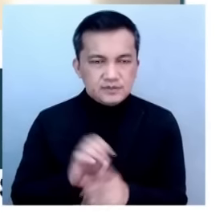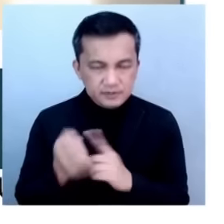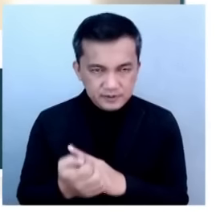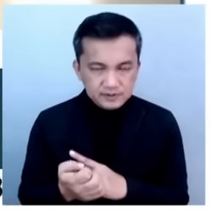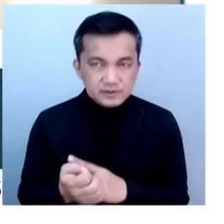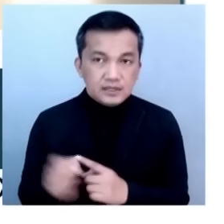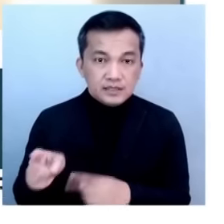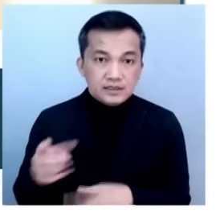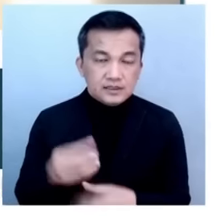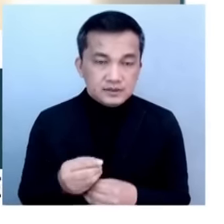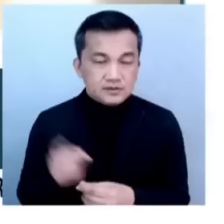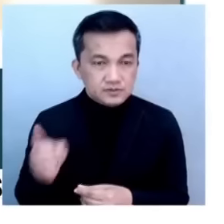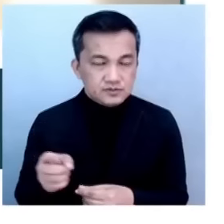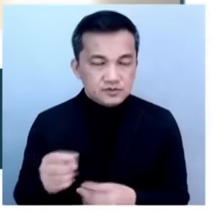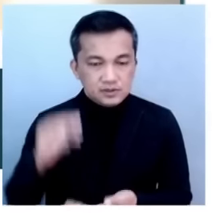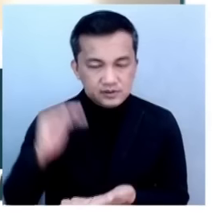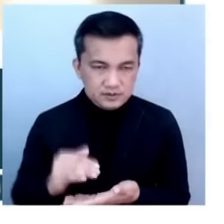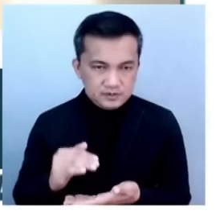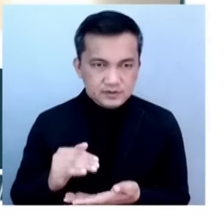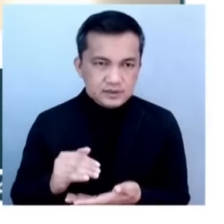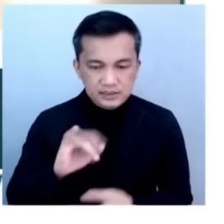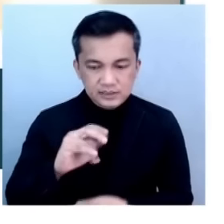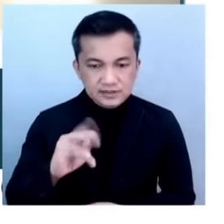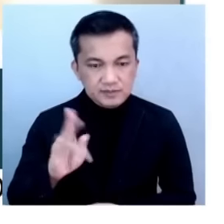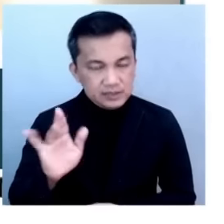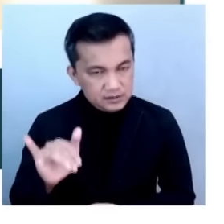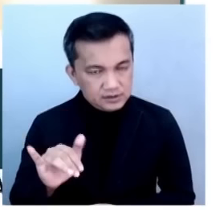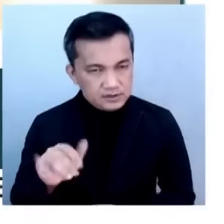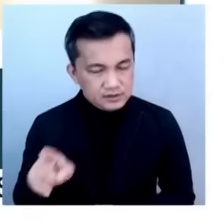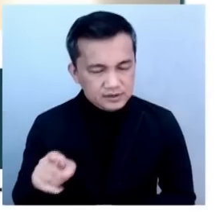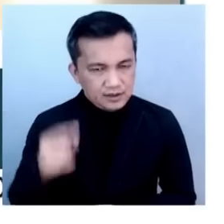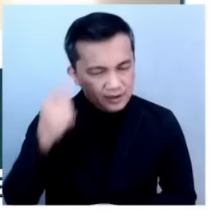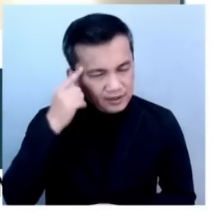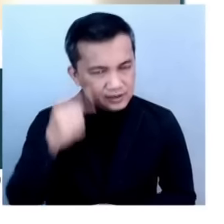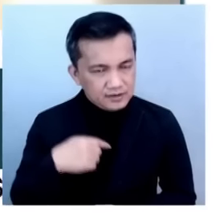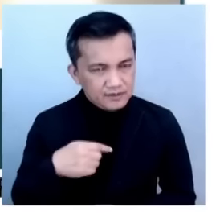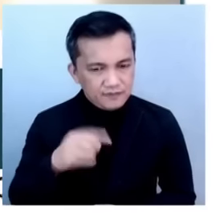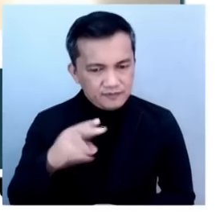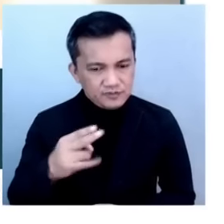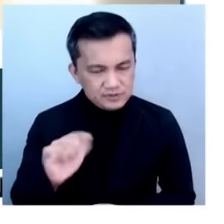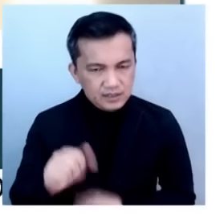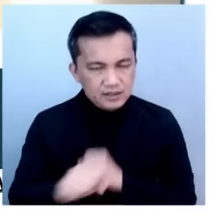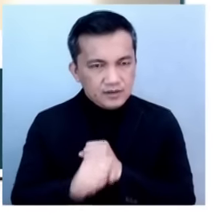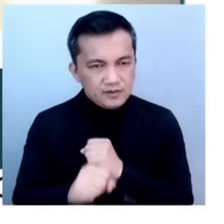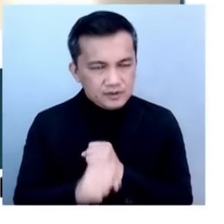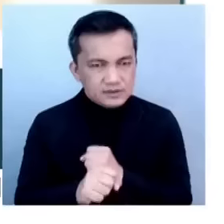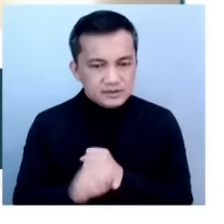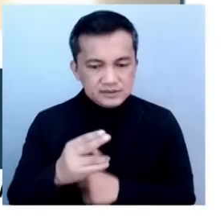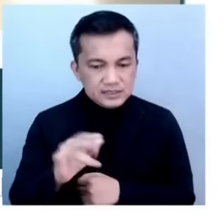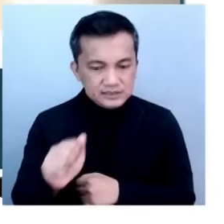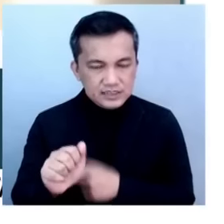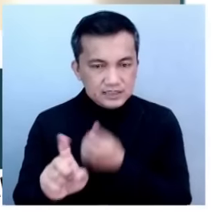doon is to reduce the instability, which ironically for the Chacha advocates, Chacha